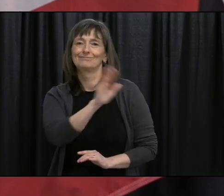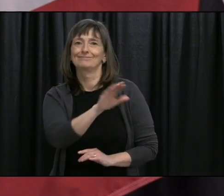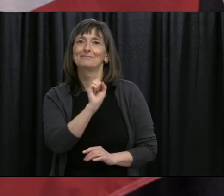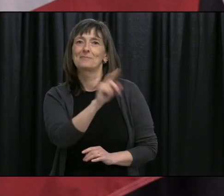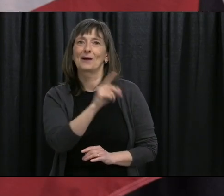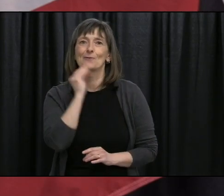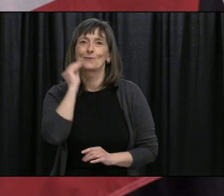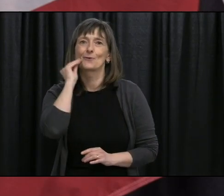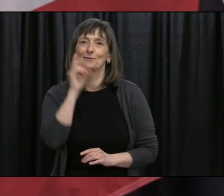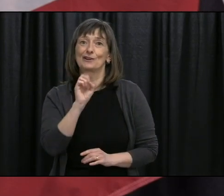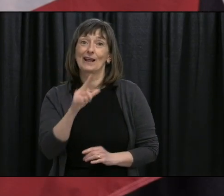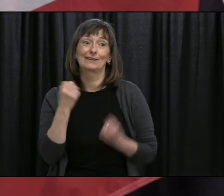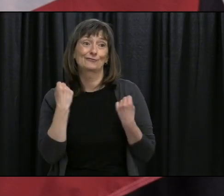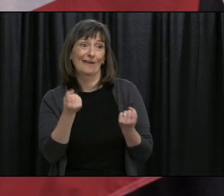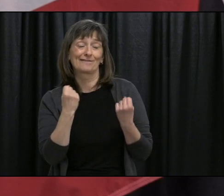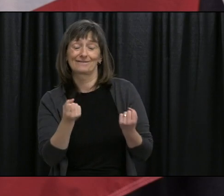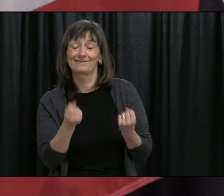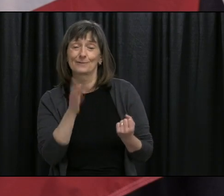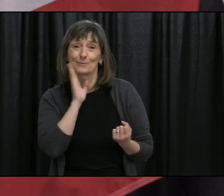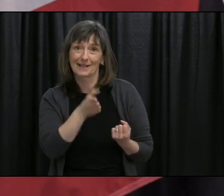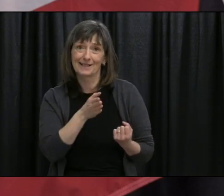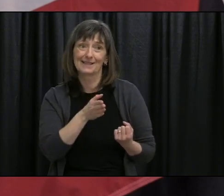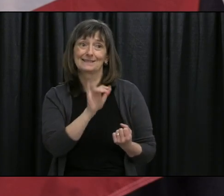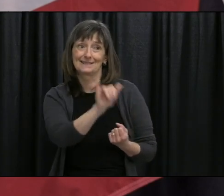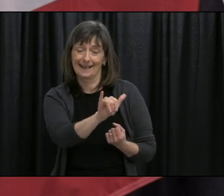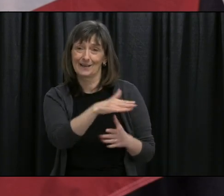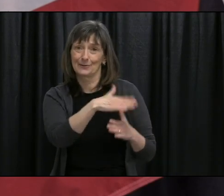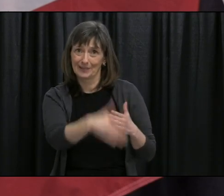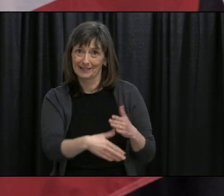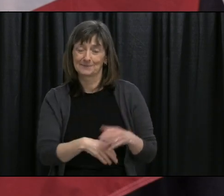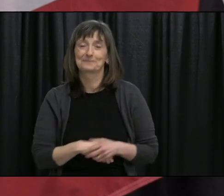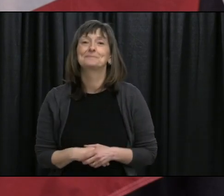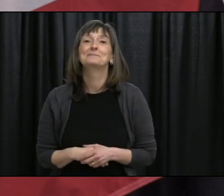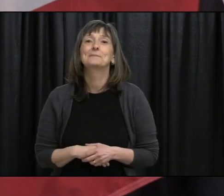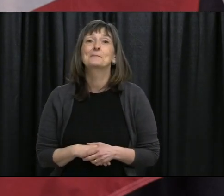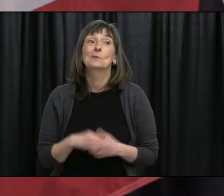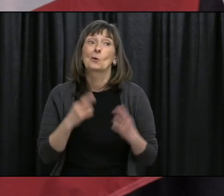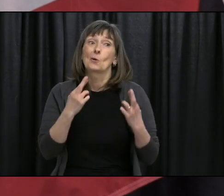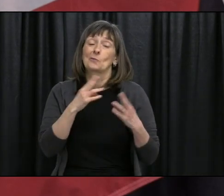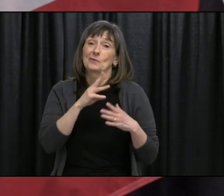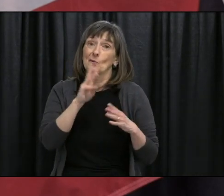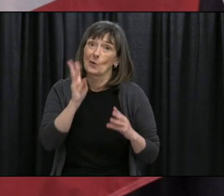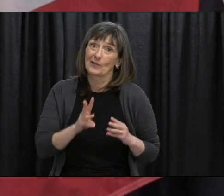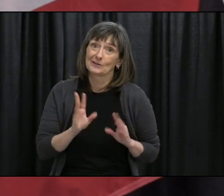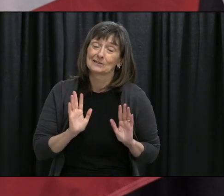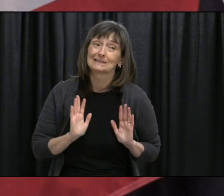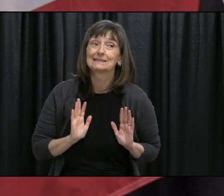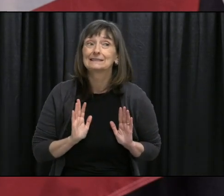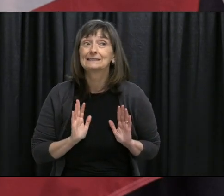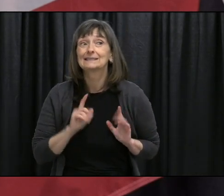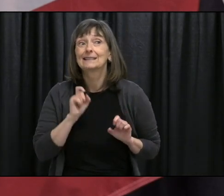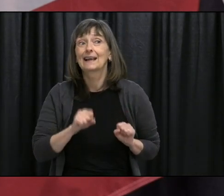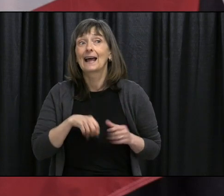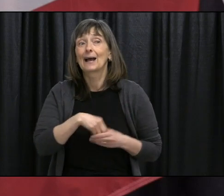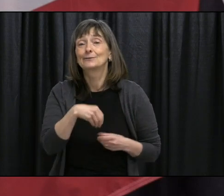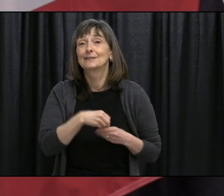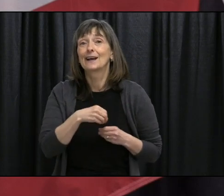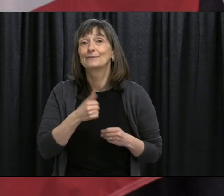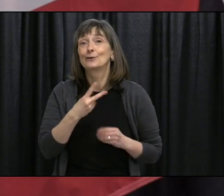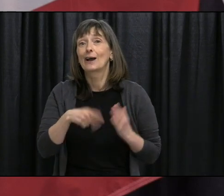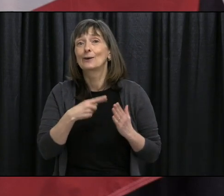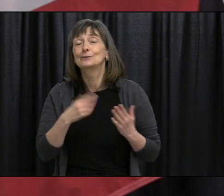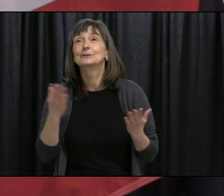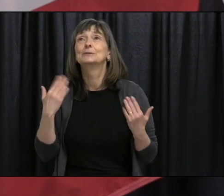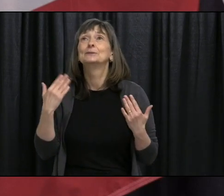to drive to Deer Lake for the weekend, for the May 24 weekend, and hopefully the weather will allow me to get outside for a few hours